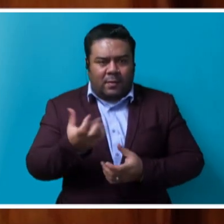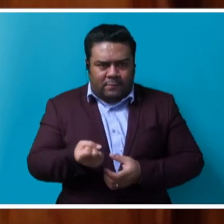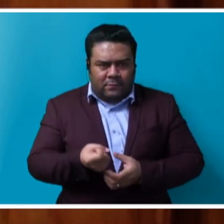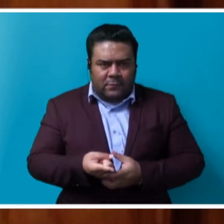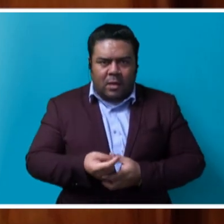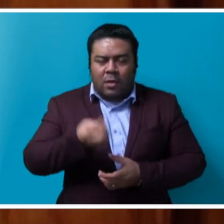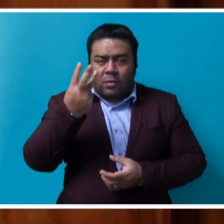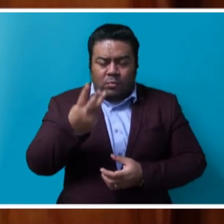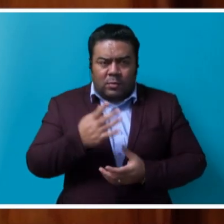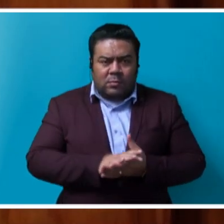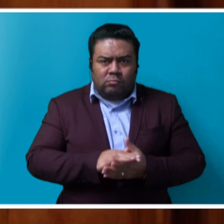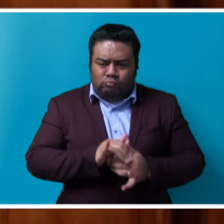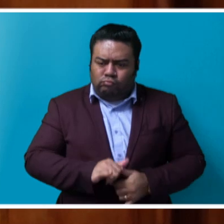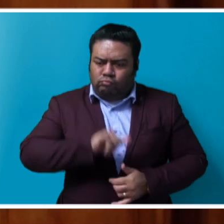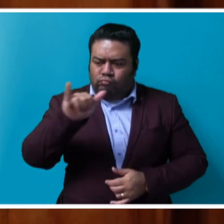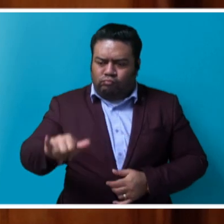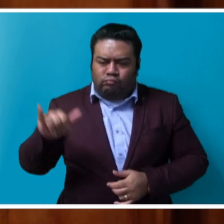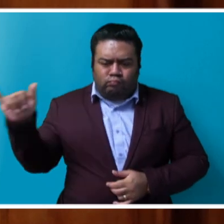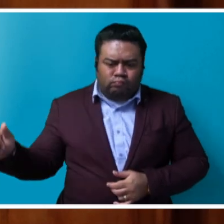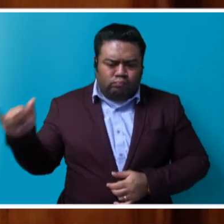3 flight legs that day.